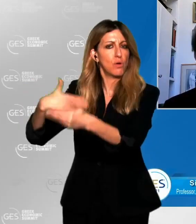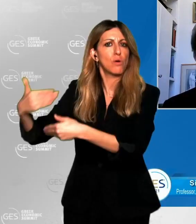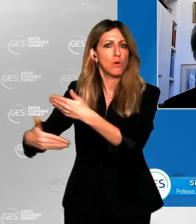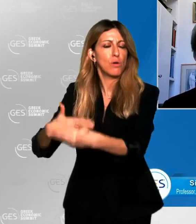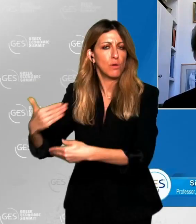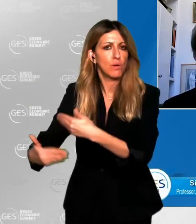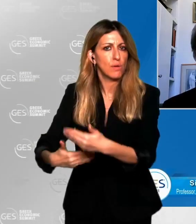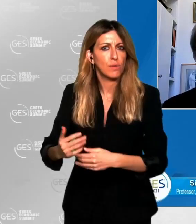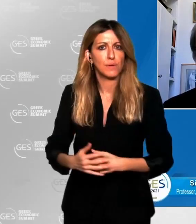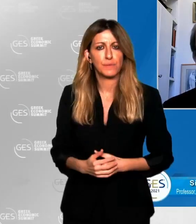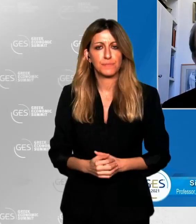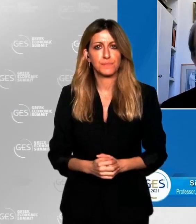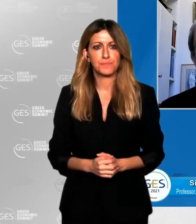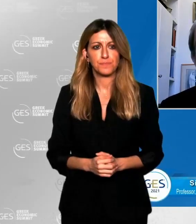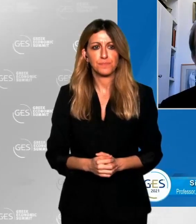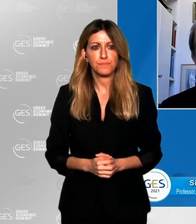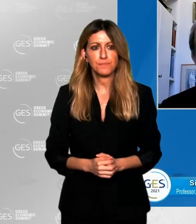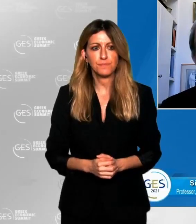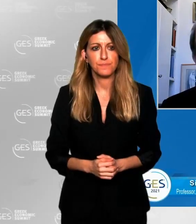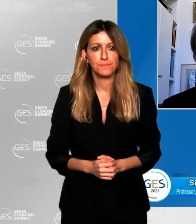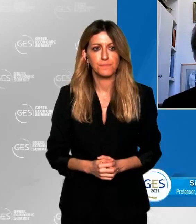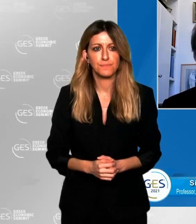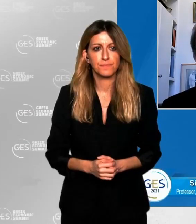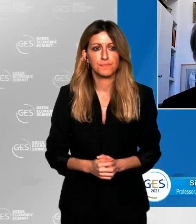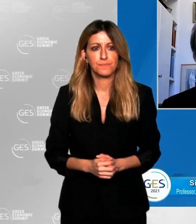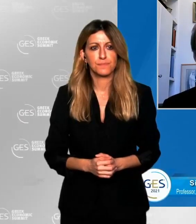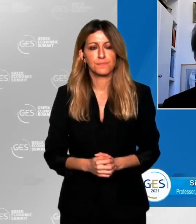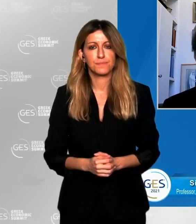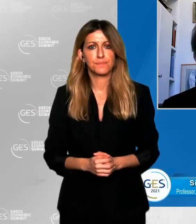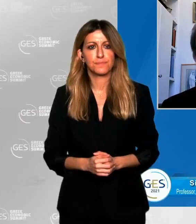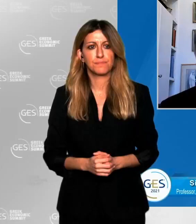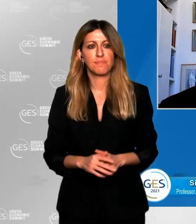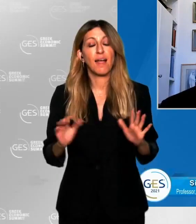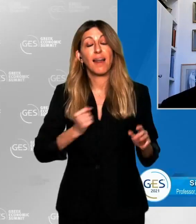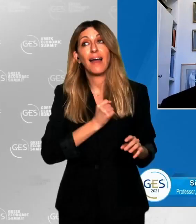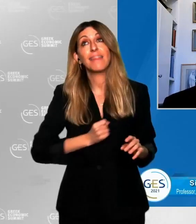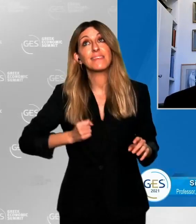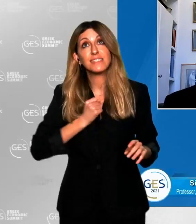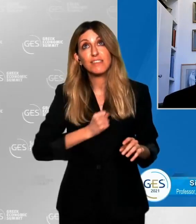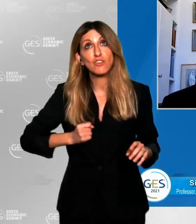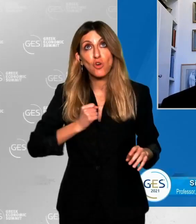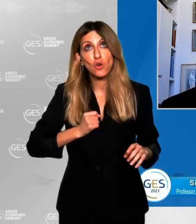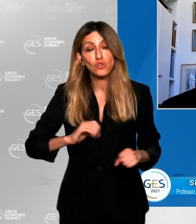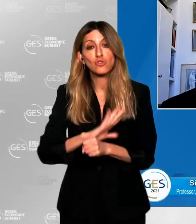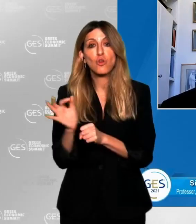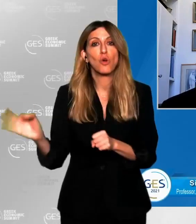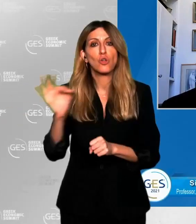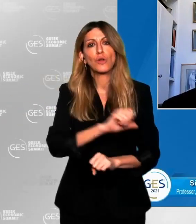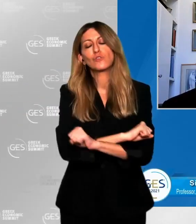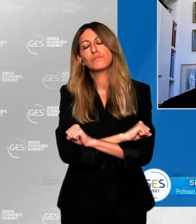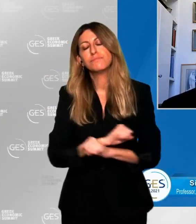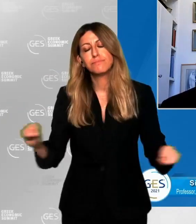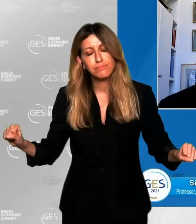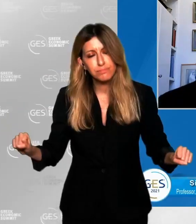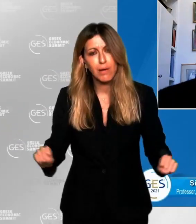hasn't been kind to the service sector. But sooner or later, we'll be over the pandemic, or we're going to work